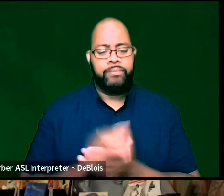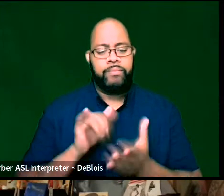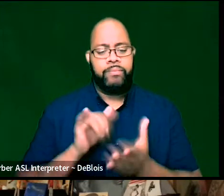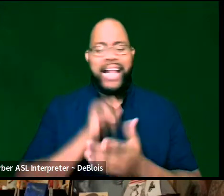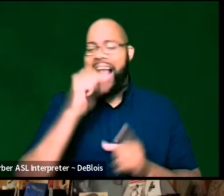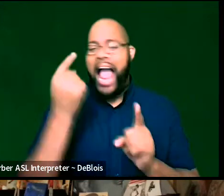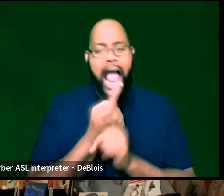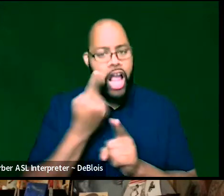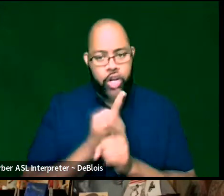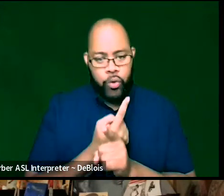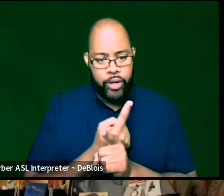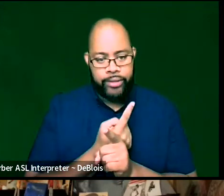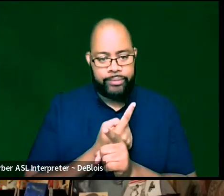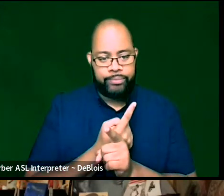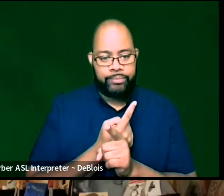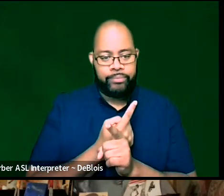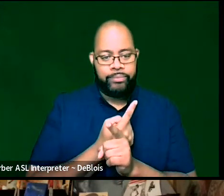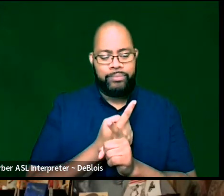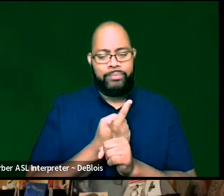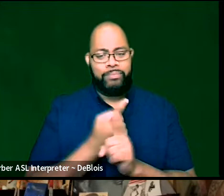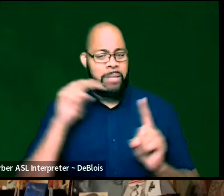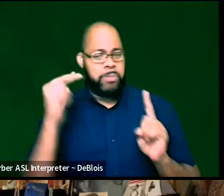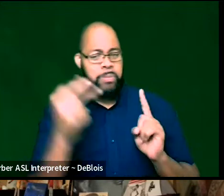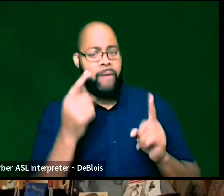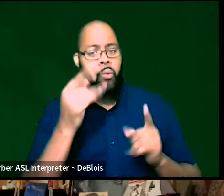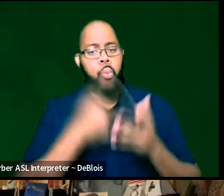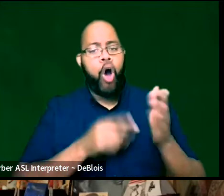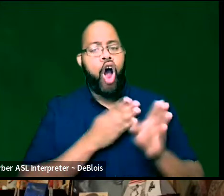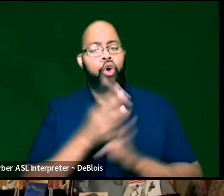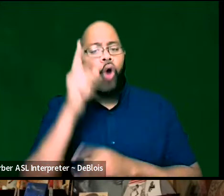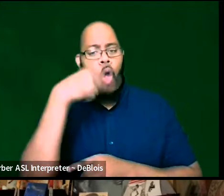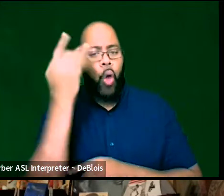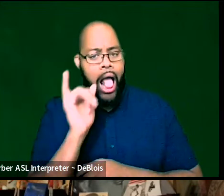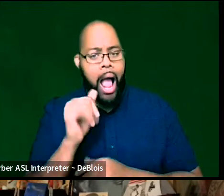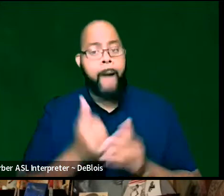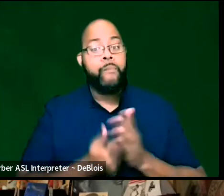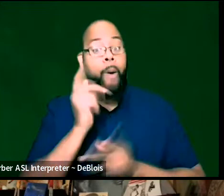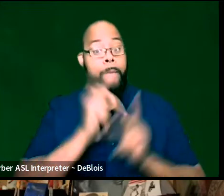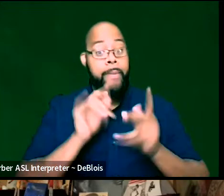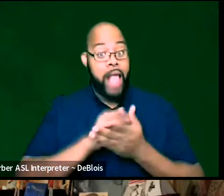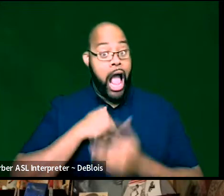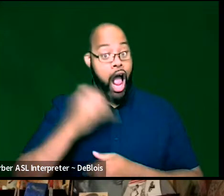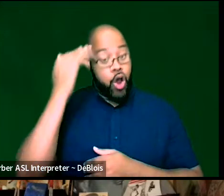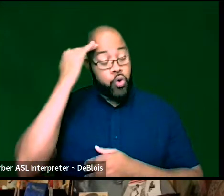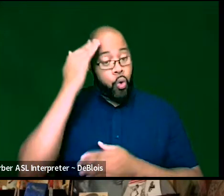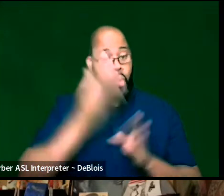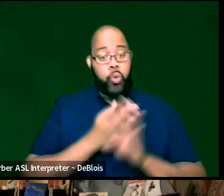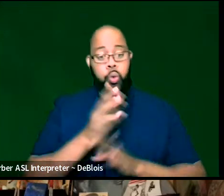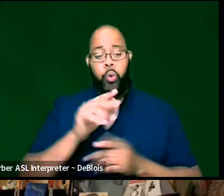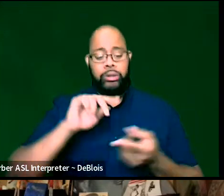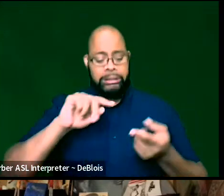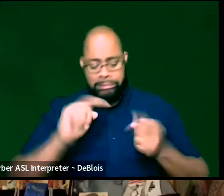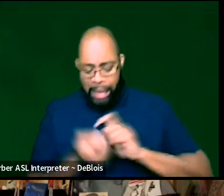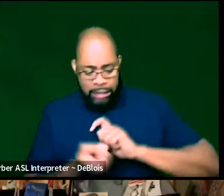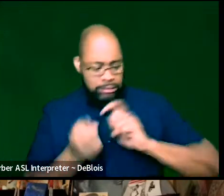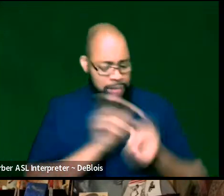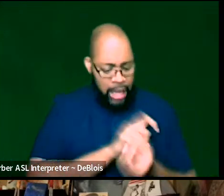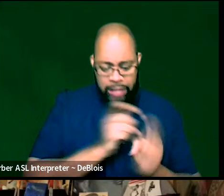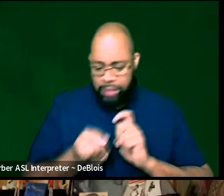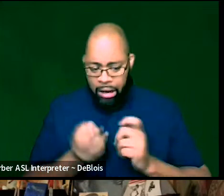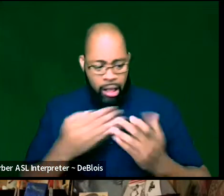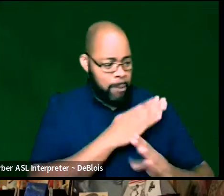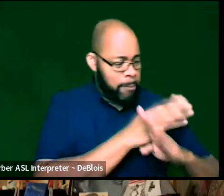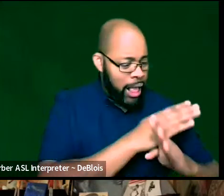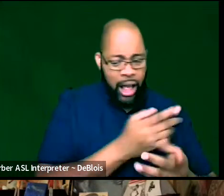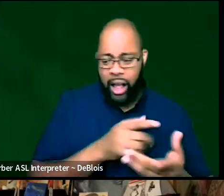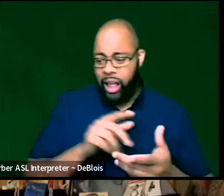inaccurate depiction of what a career looks like. Most people that I know have gone through twists and turns, road